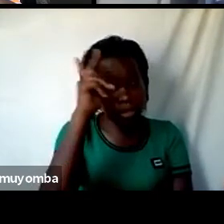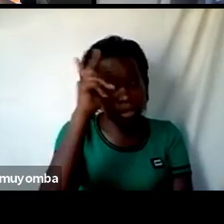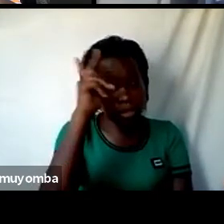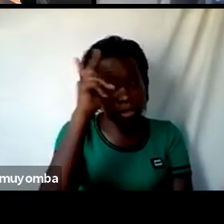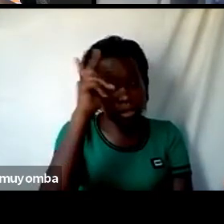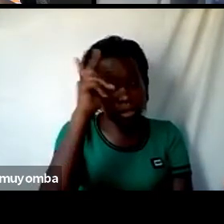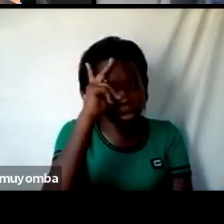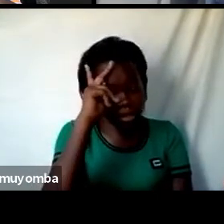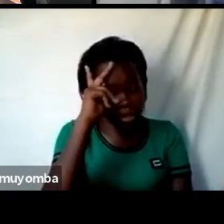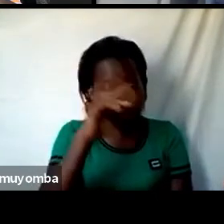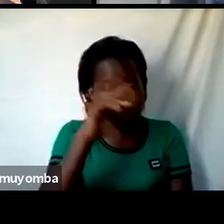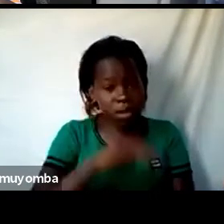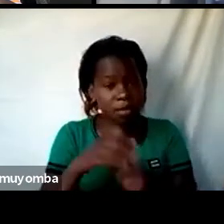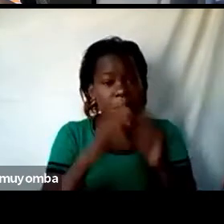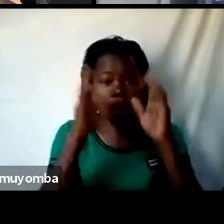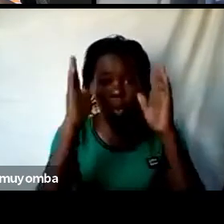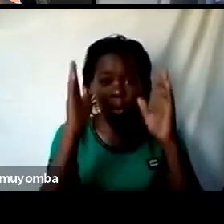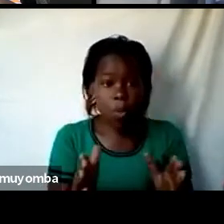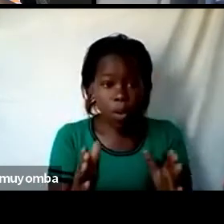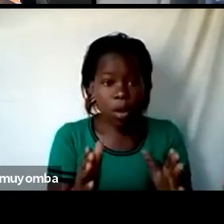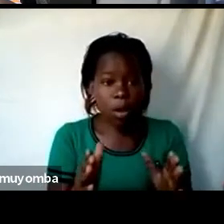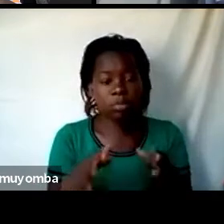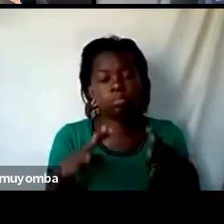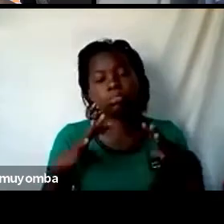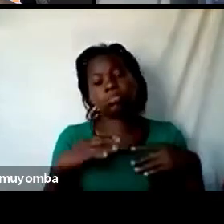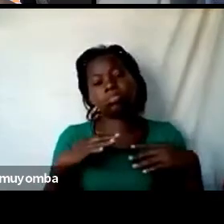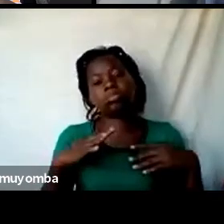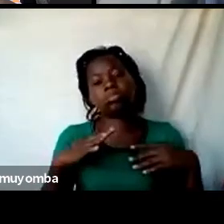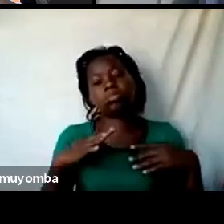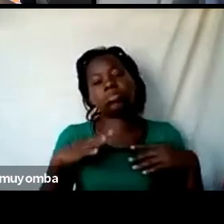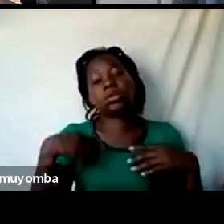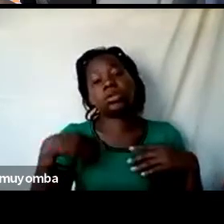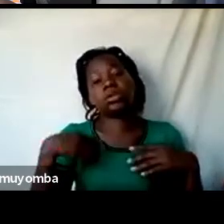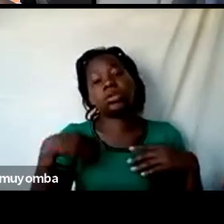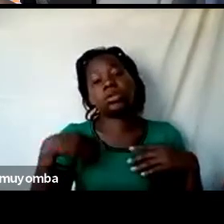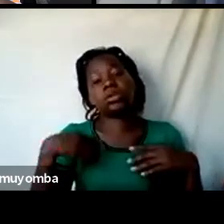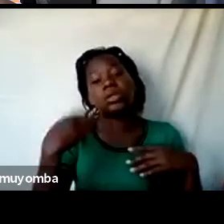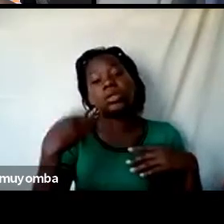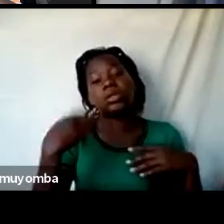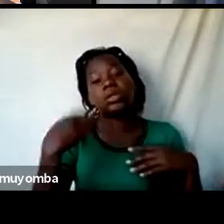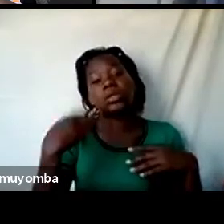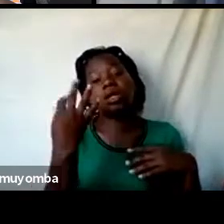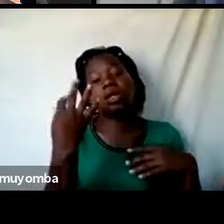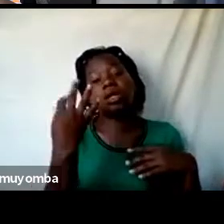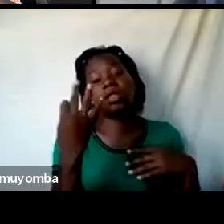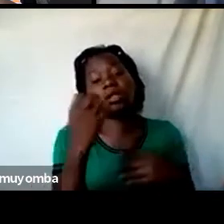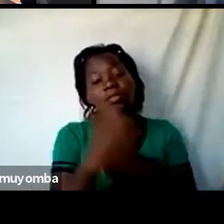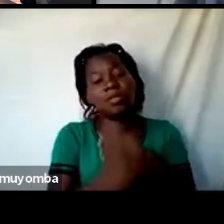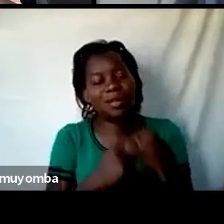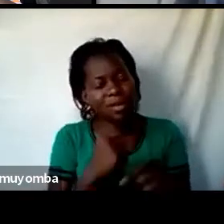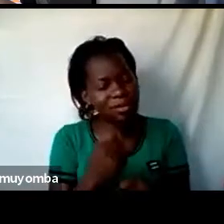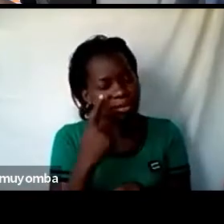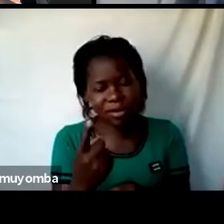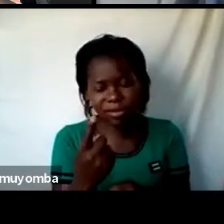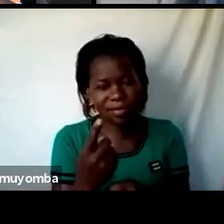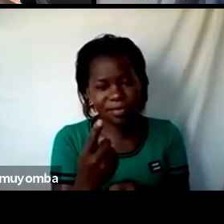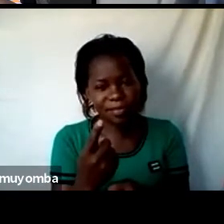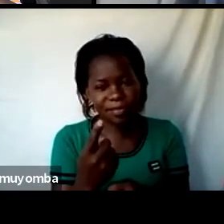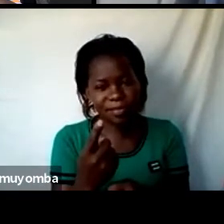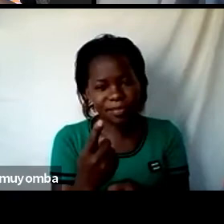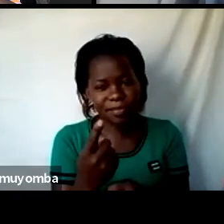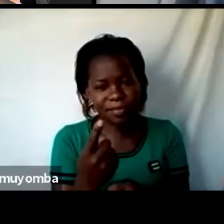point, they've got to go away or grow into other things and do their own stuff. But you don't seem to have enough people training themselves to take up these positions. So